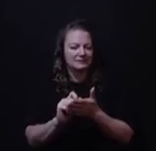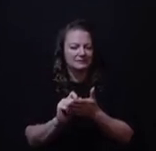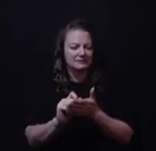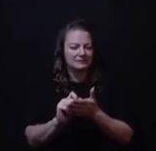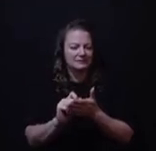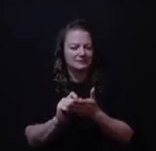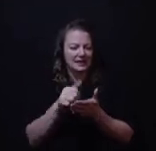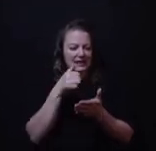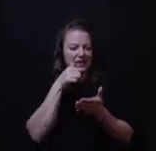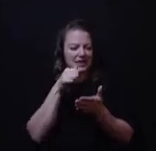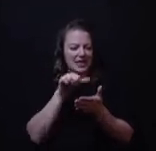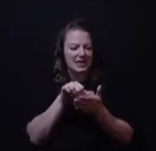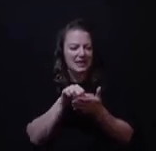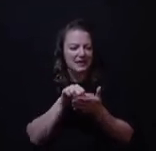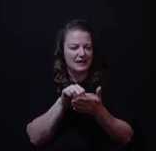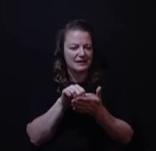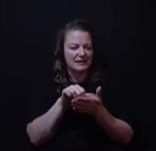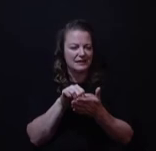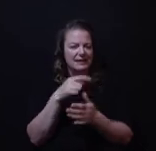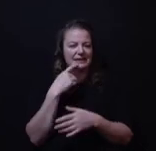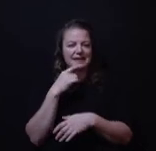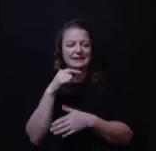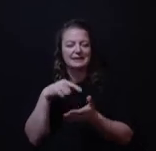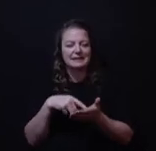In the letter to the Hebrews, it says this.